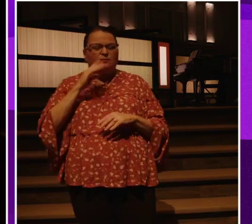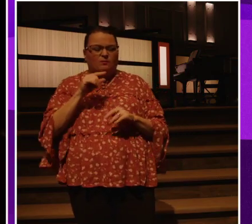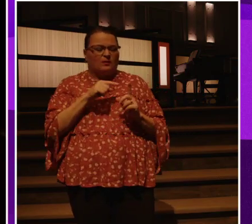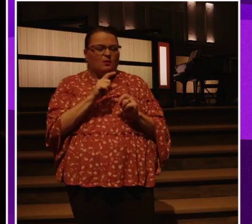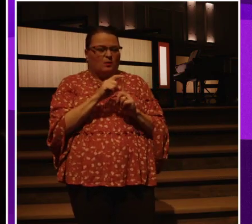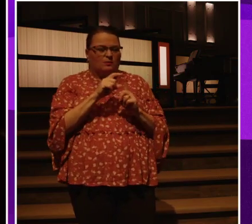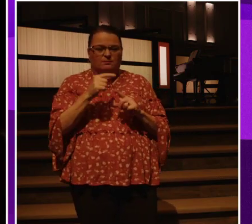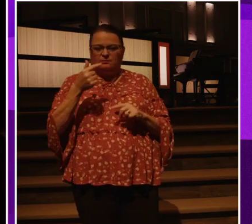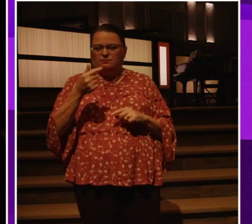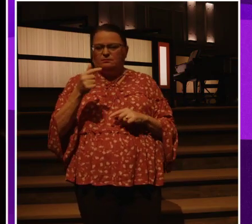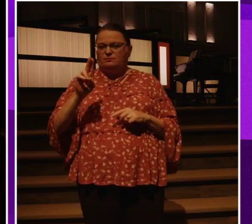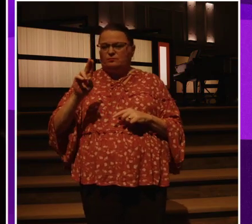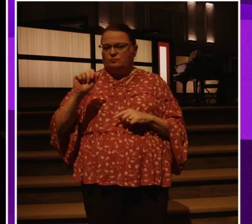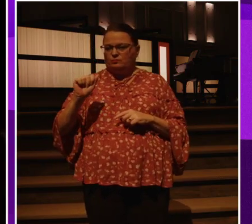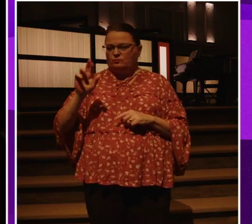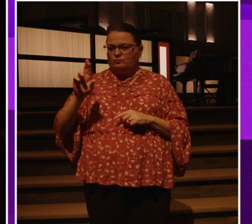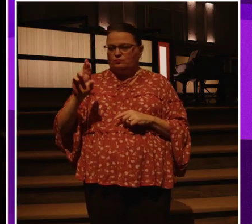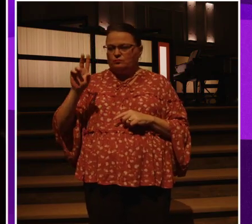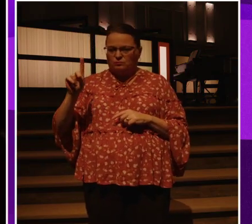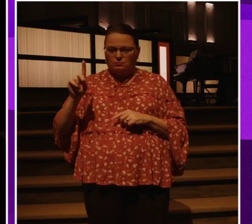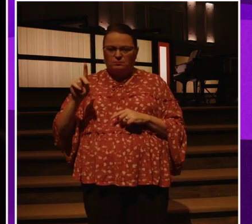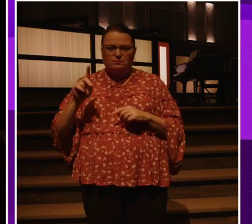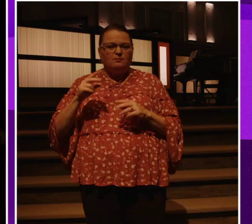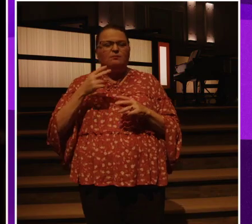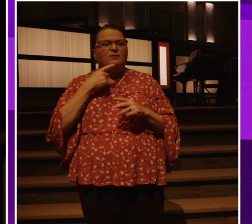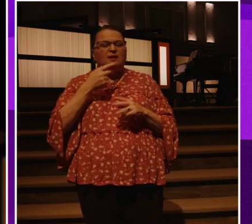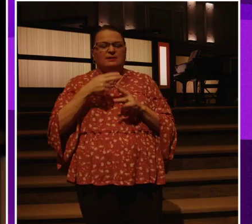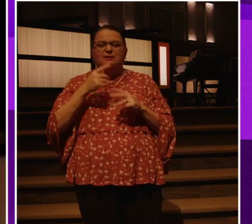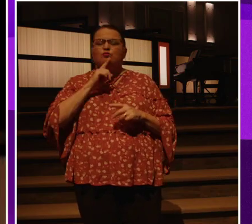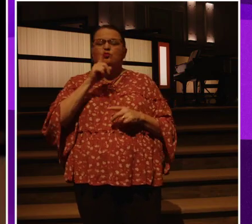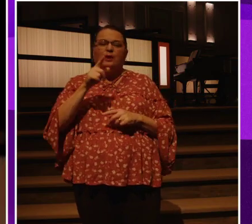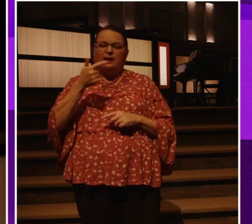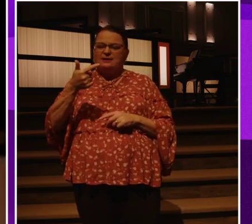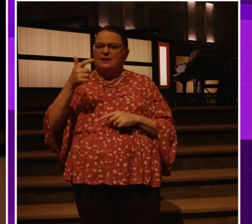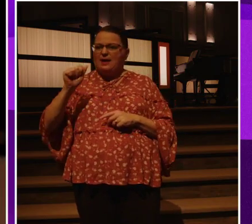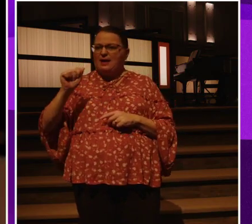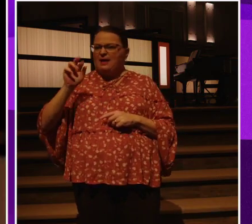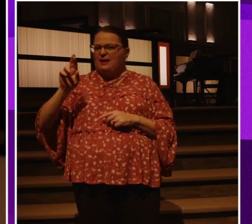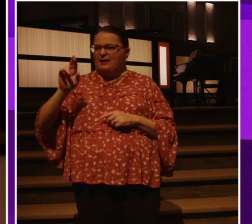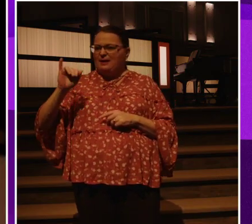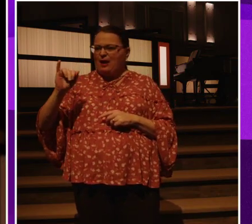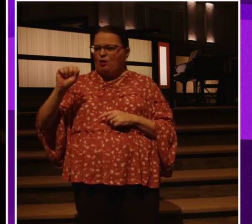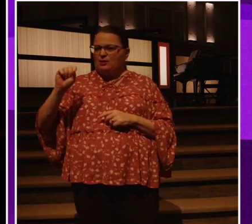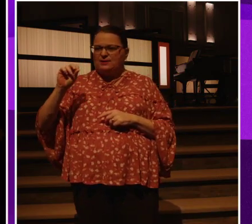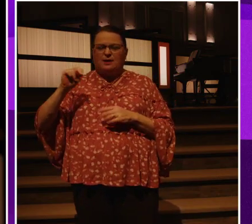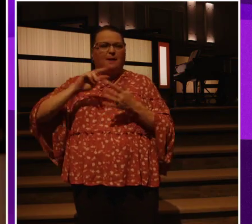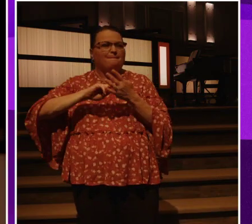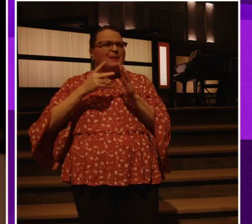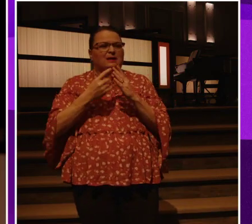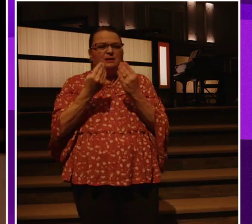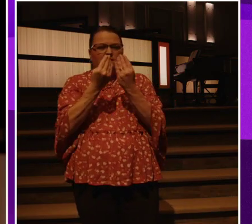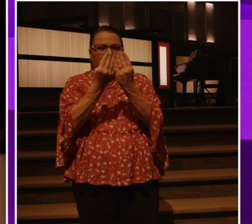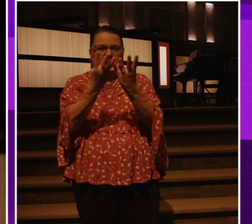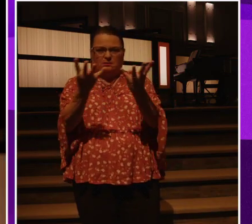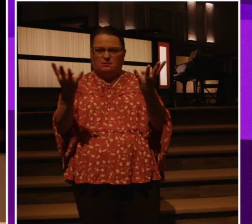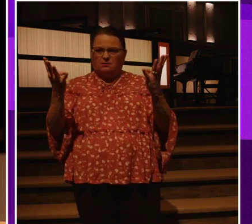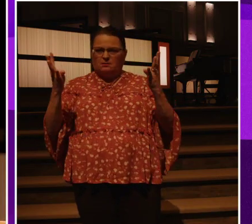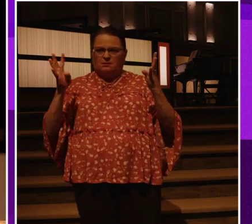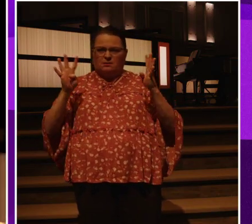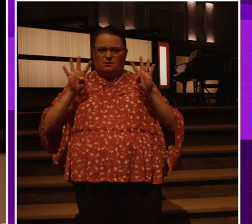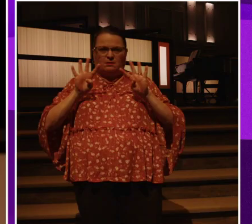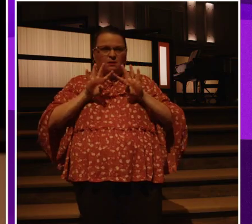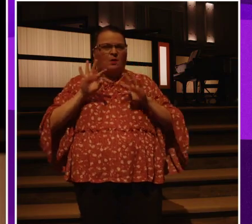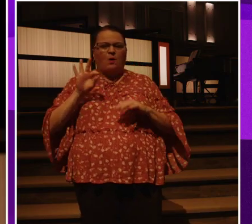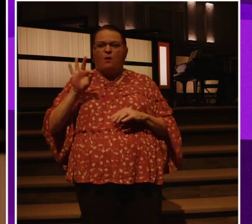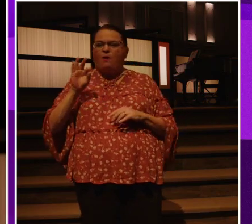the original language is a garrison. It's a fortress. And that's exactly what happens. When I commit my heart